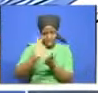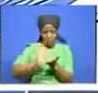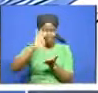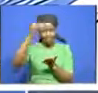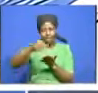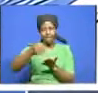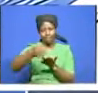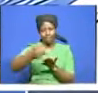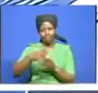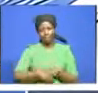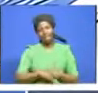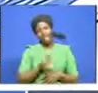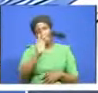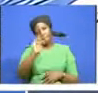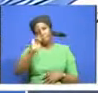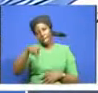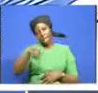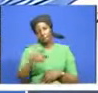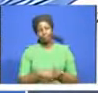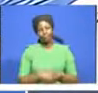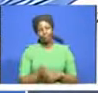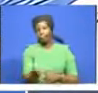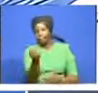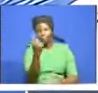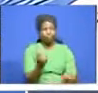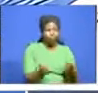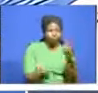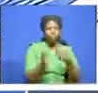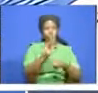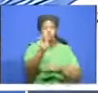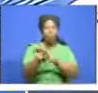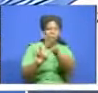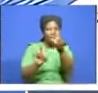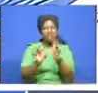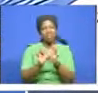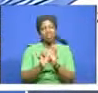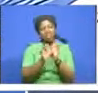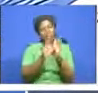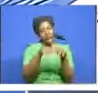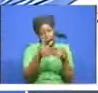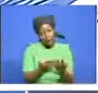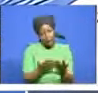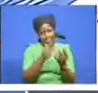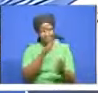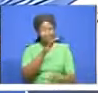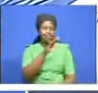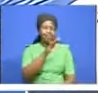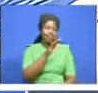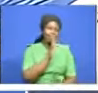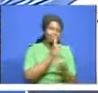funds. The members of Parliament raising pertinent questions, like Kevin Washira is informing